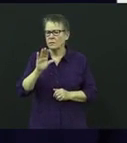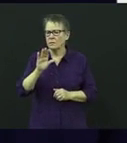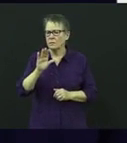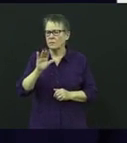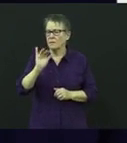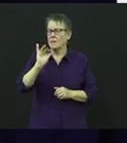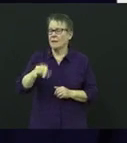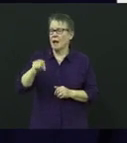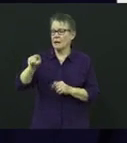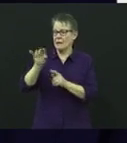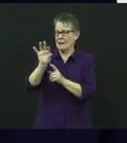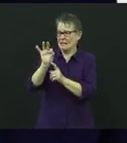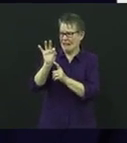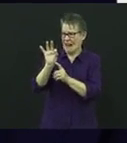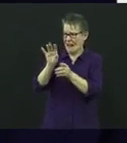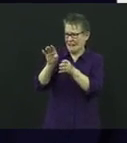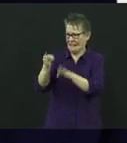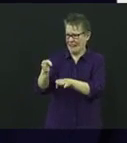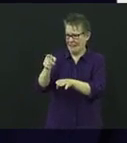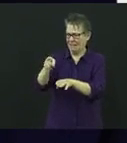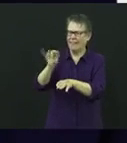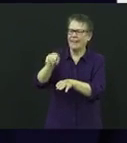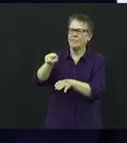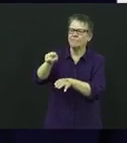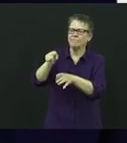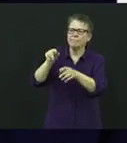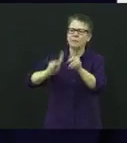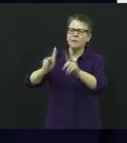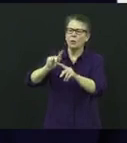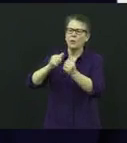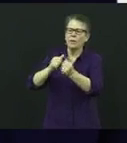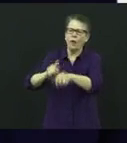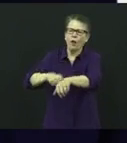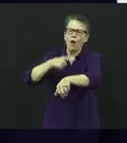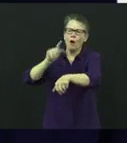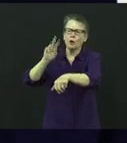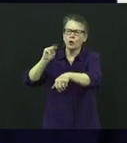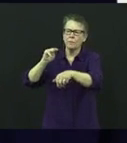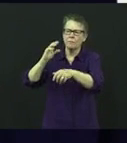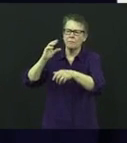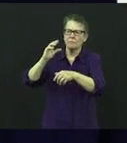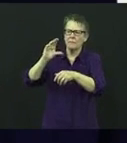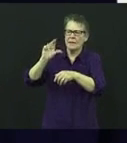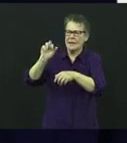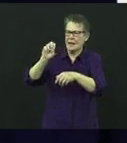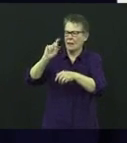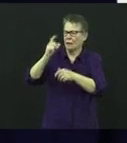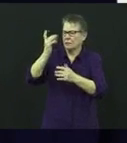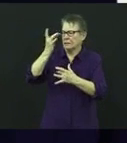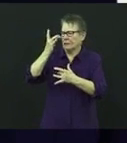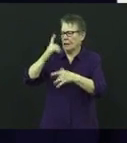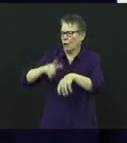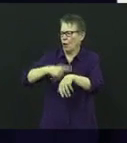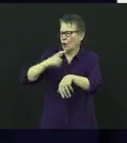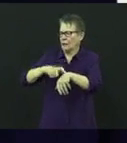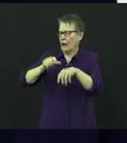patients with positive results in all of our long-term care facilities. These are our most vulnerable